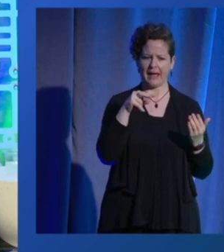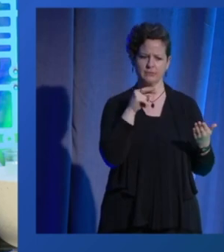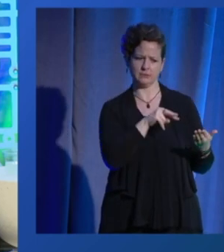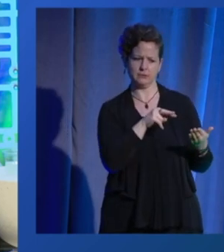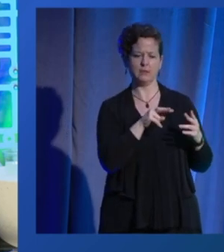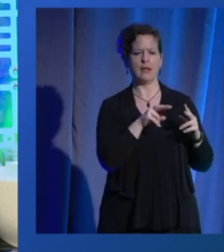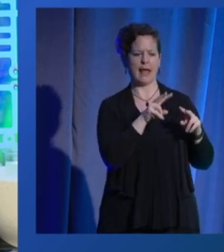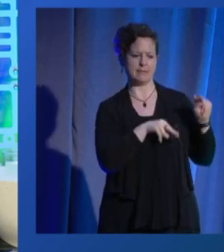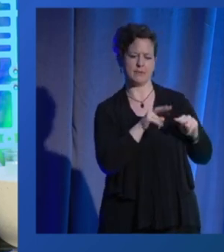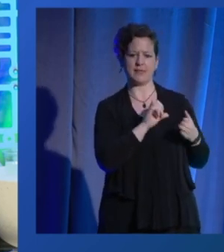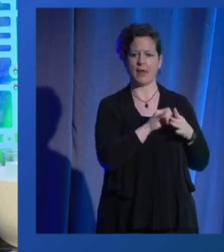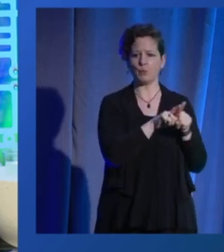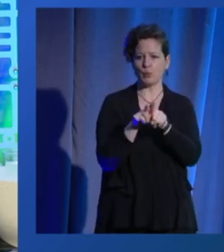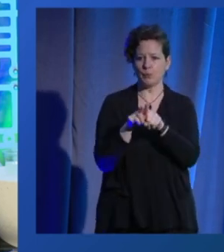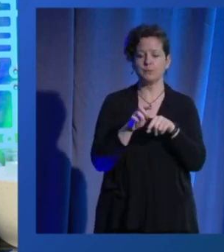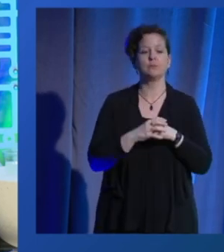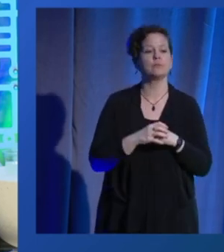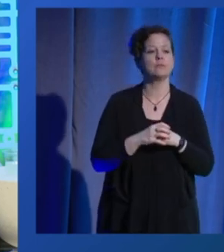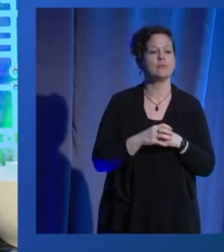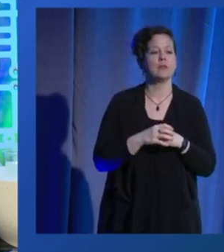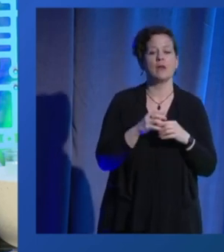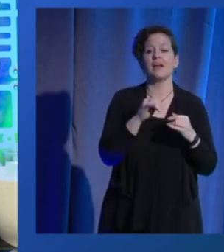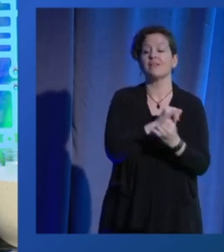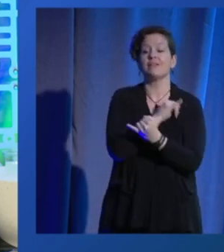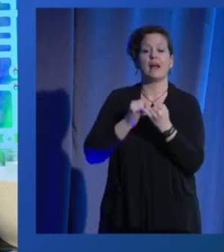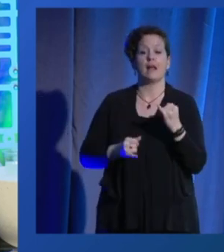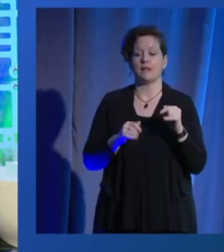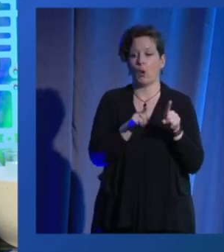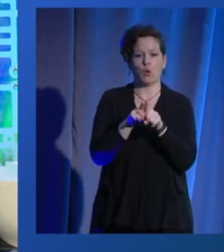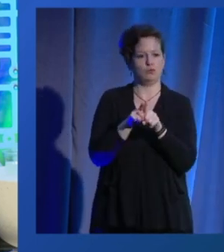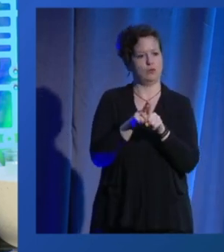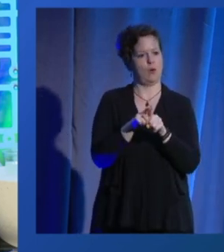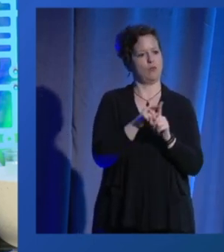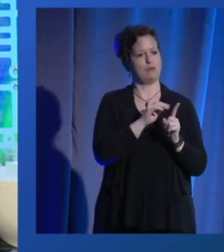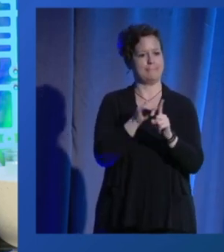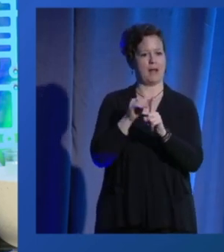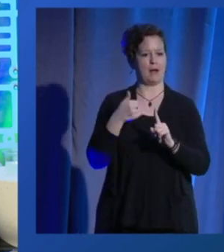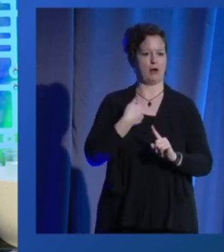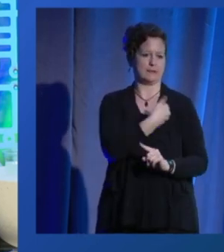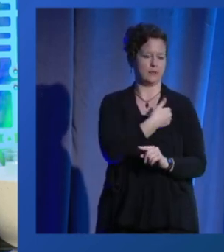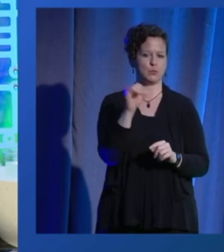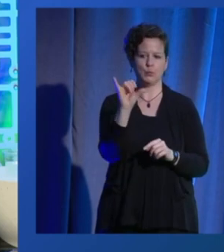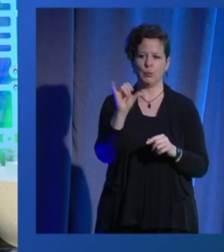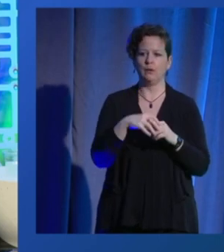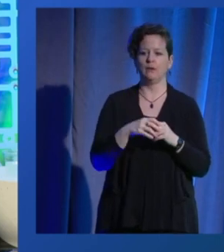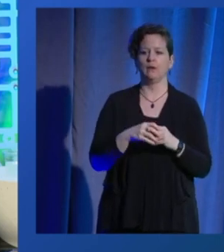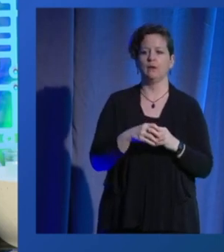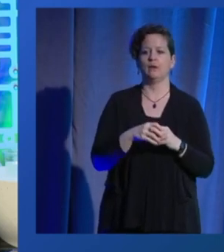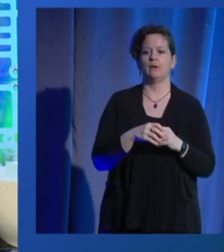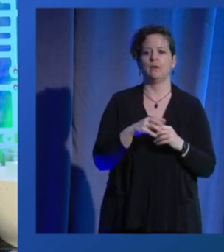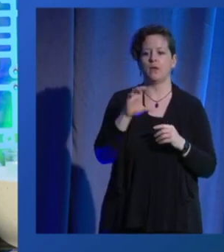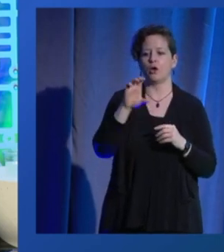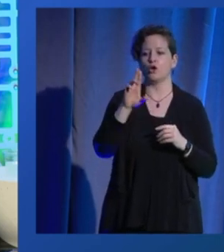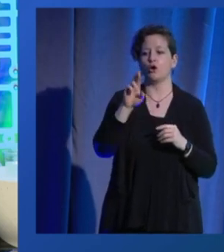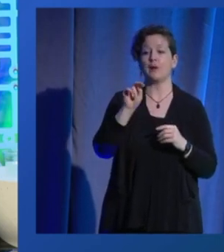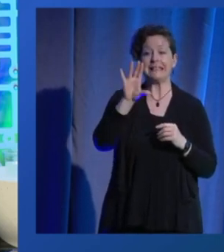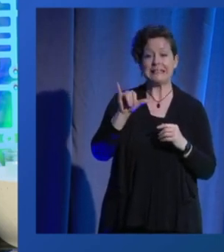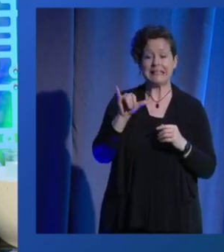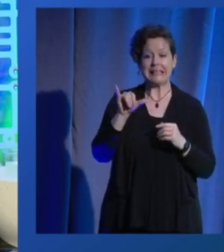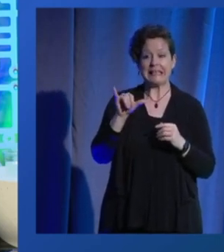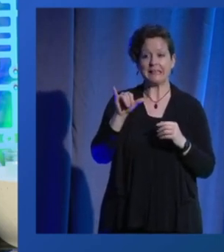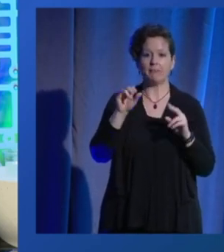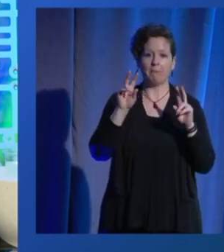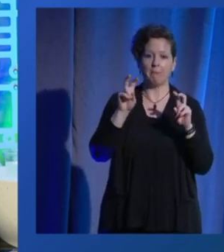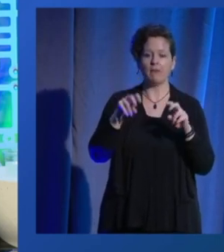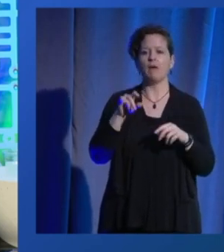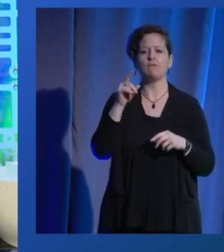then I would say finally right like to always remind remind ourselves that the currency of trust with the American people is